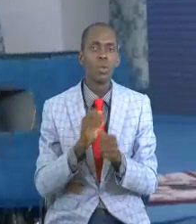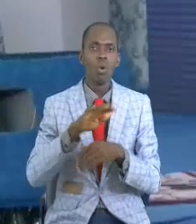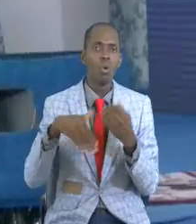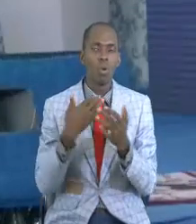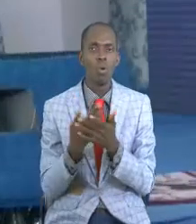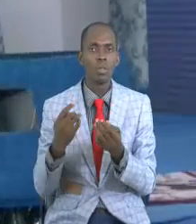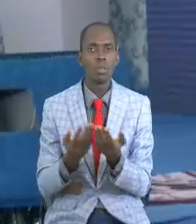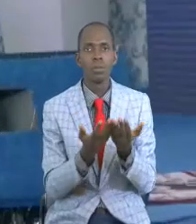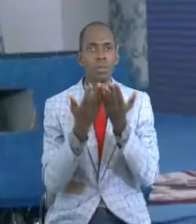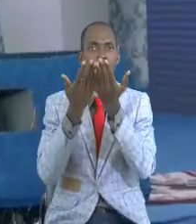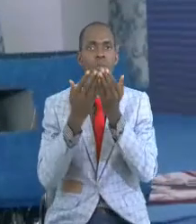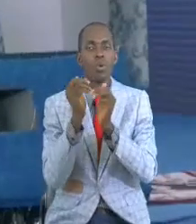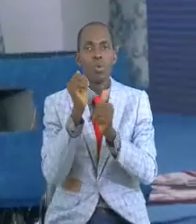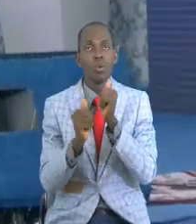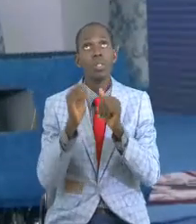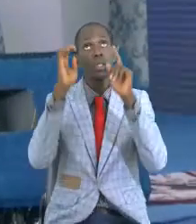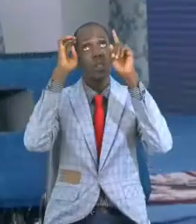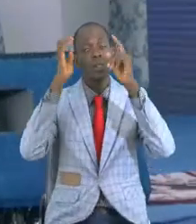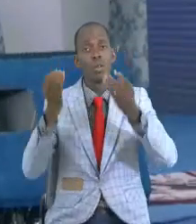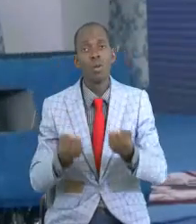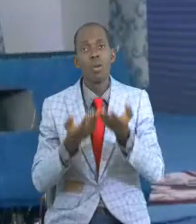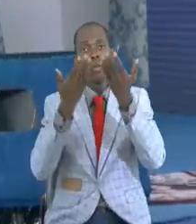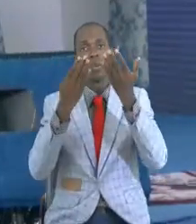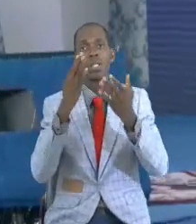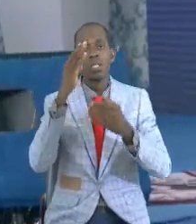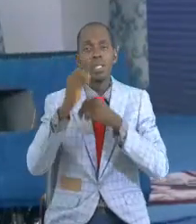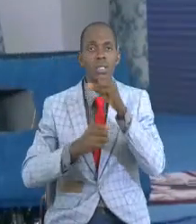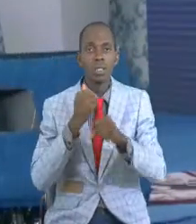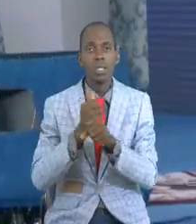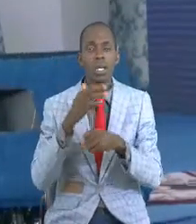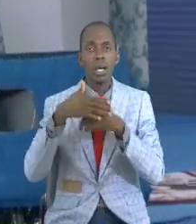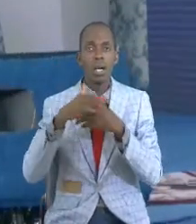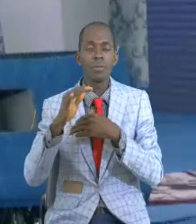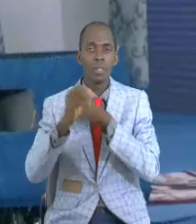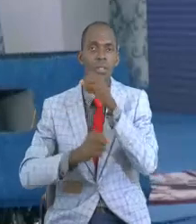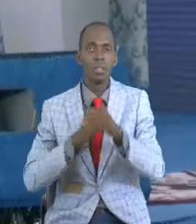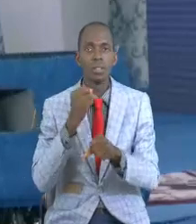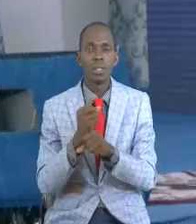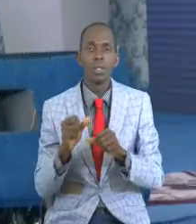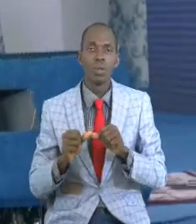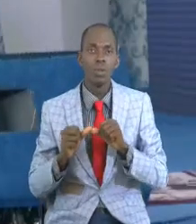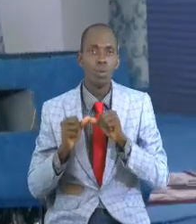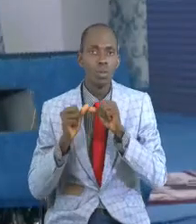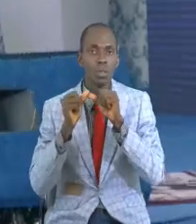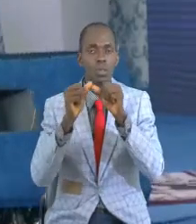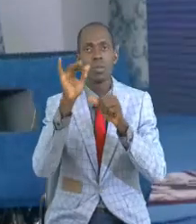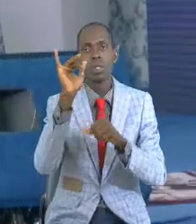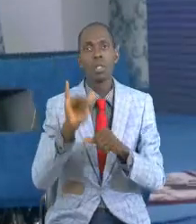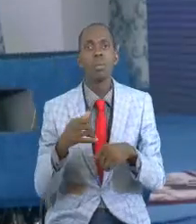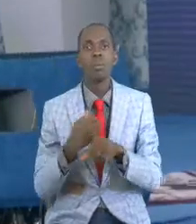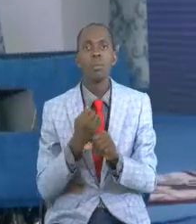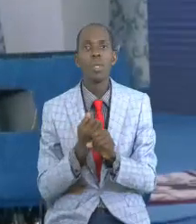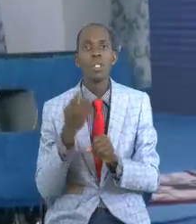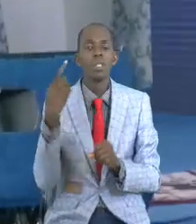which they offered year by year year after year continually make the commerce